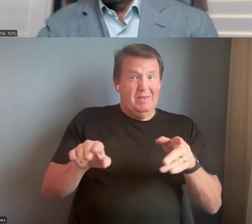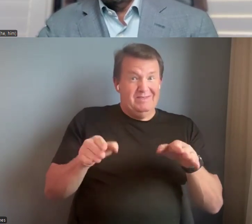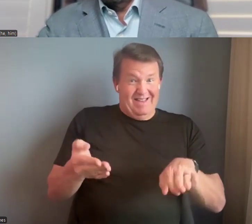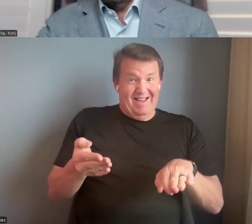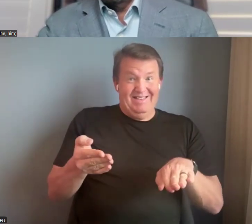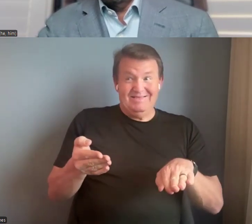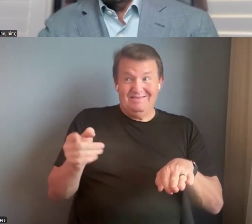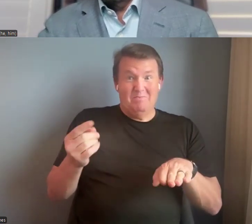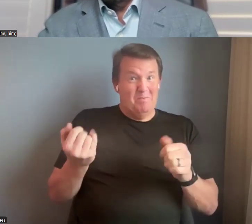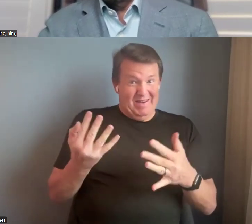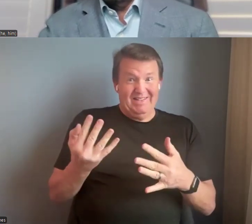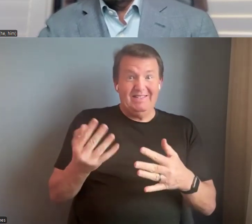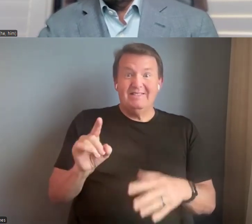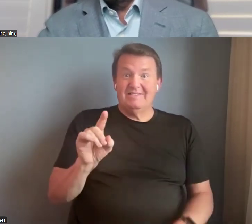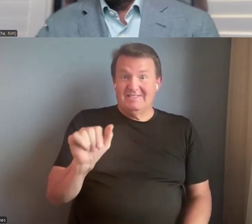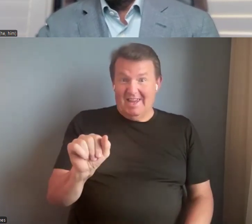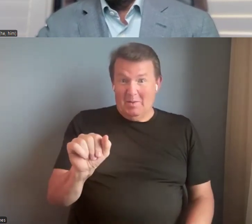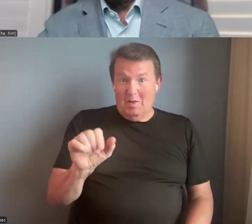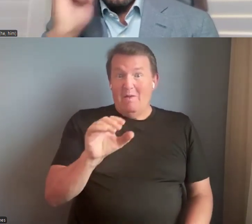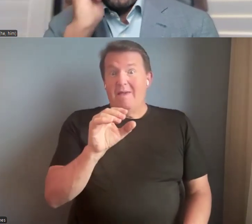and seniors.